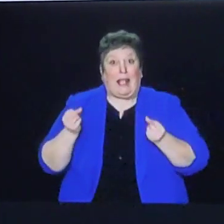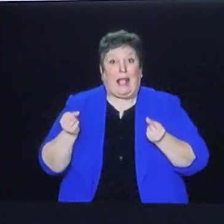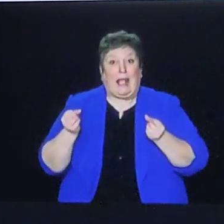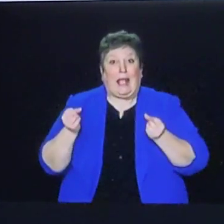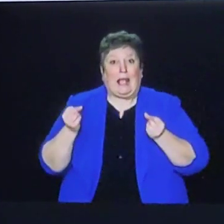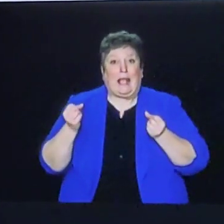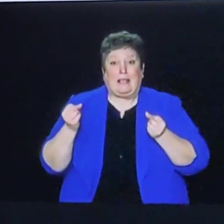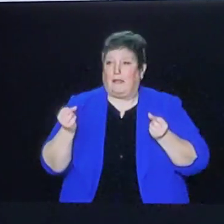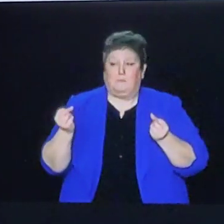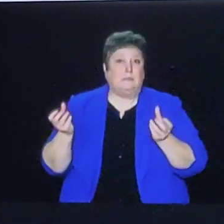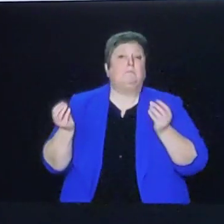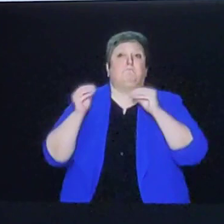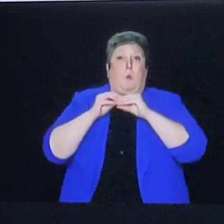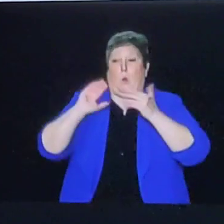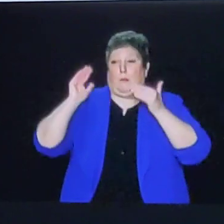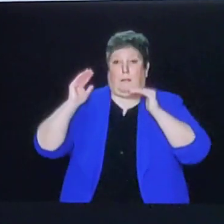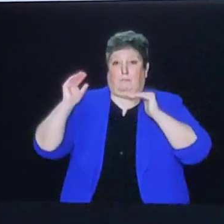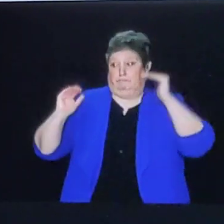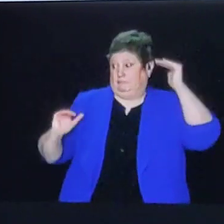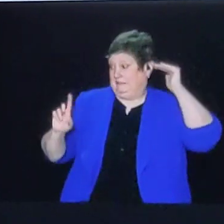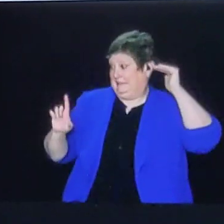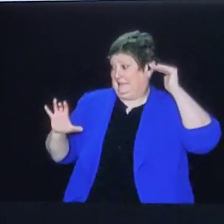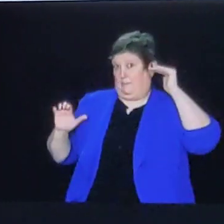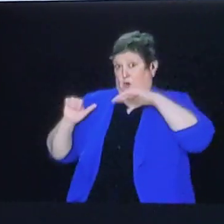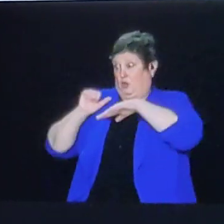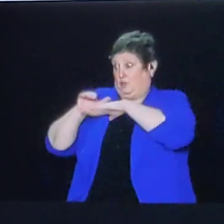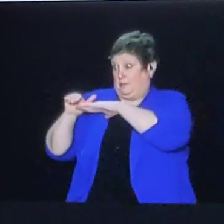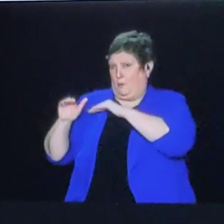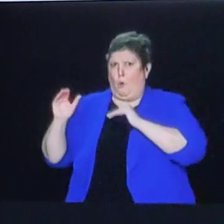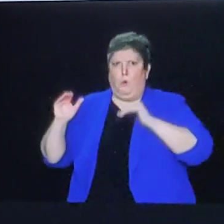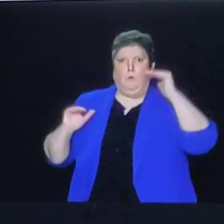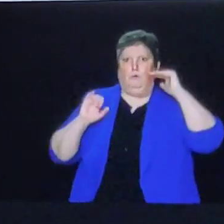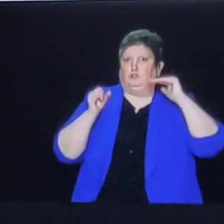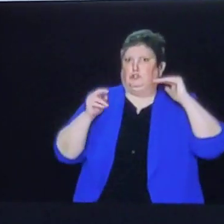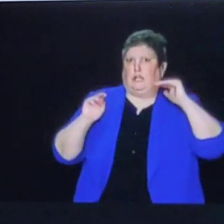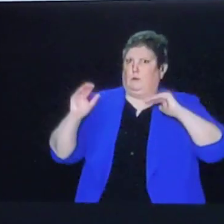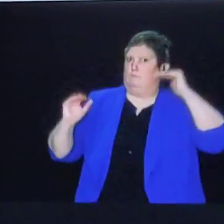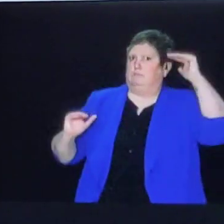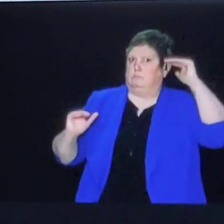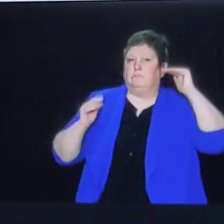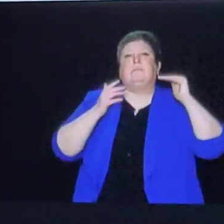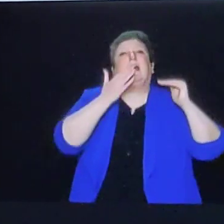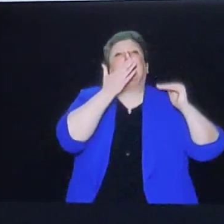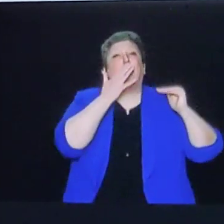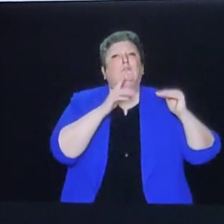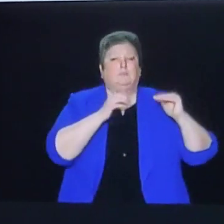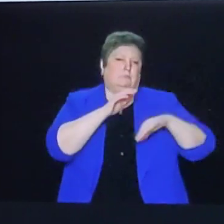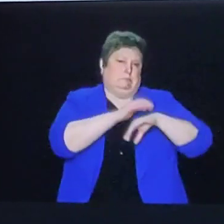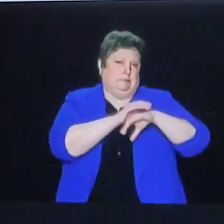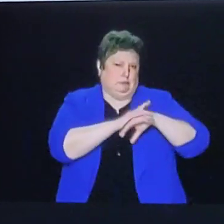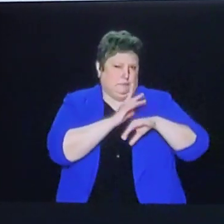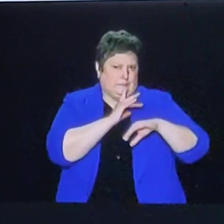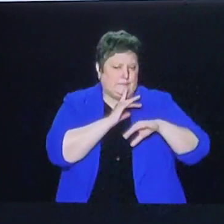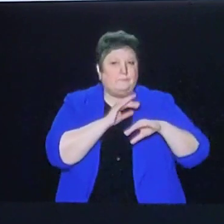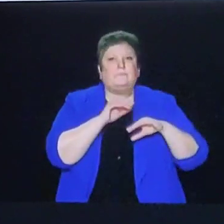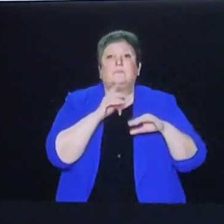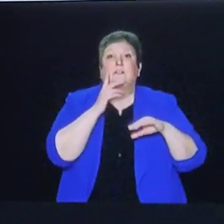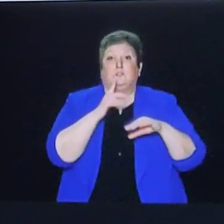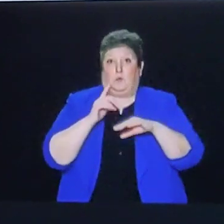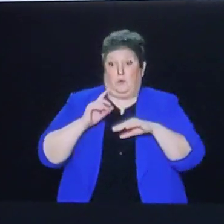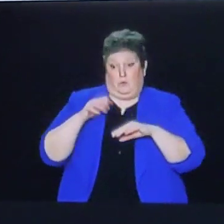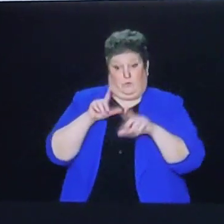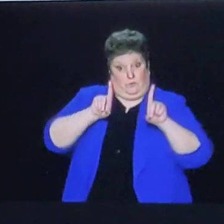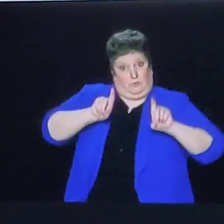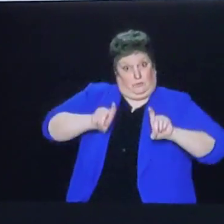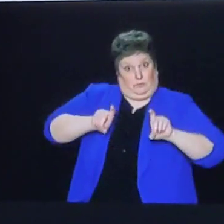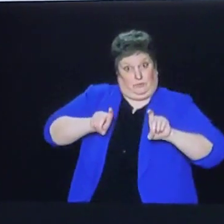in December. Rapid tests are an important tool to spread of Omicron. Before December 2021,